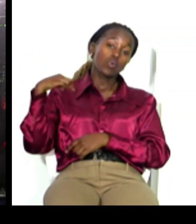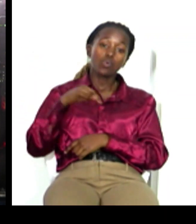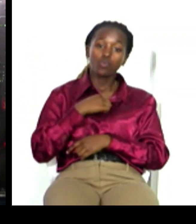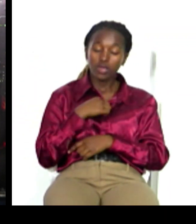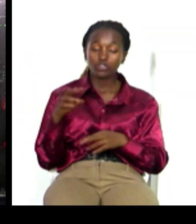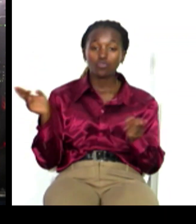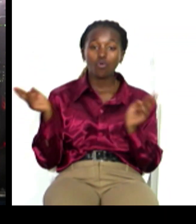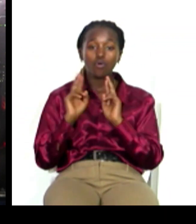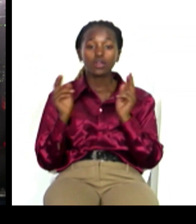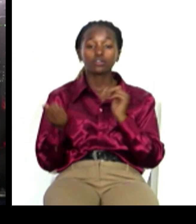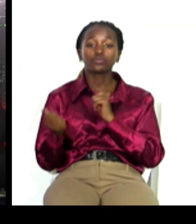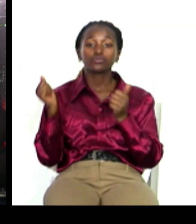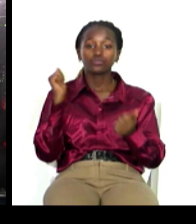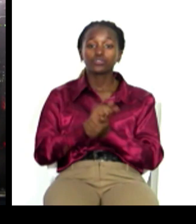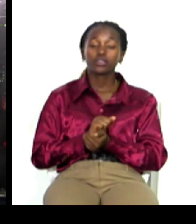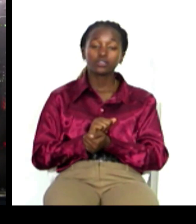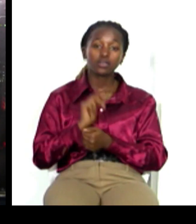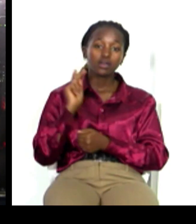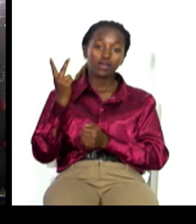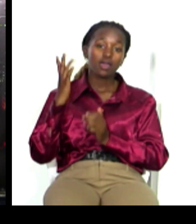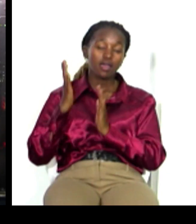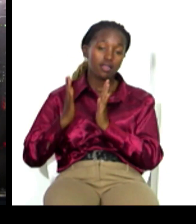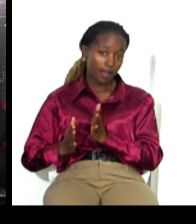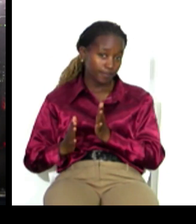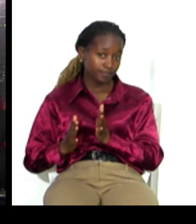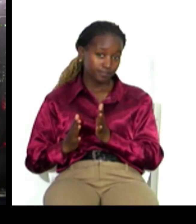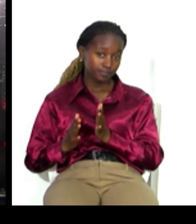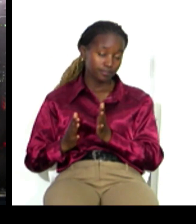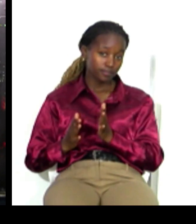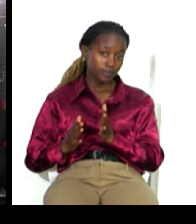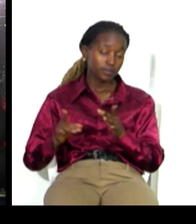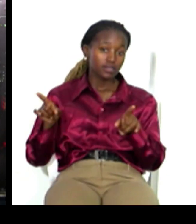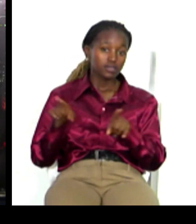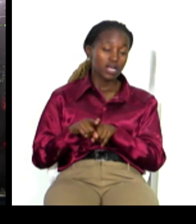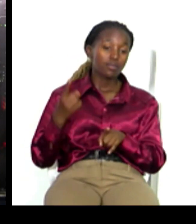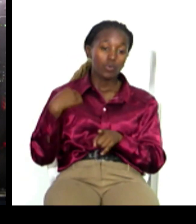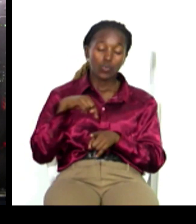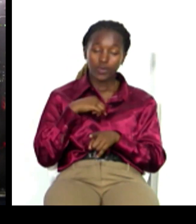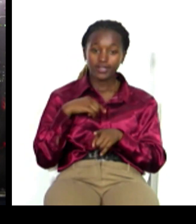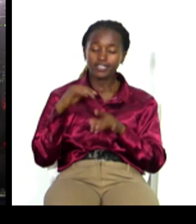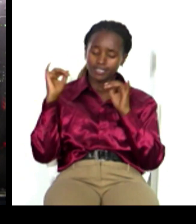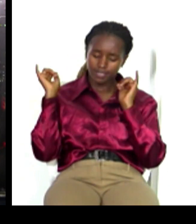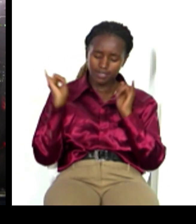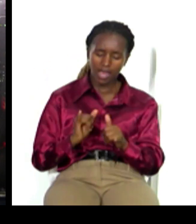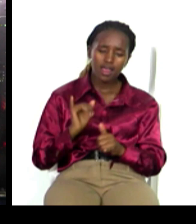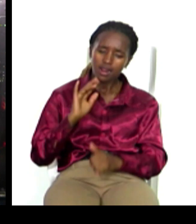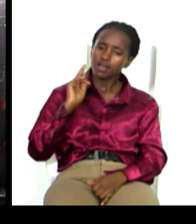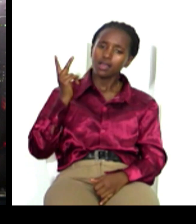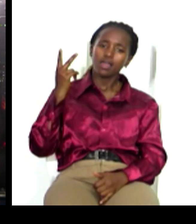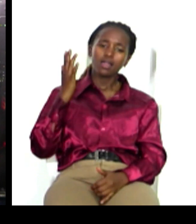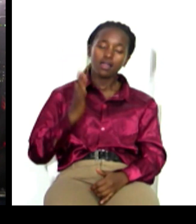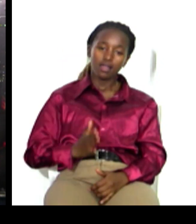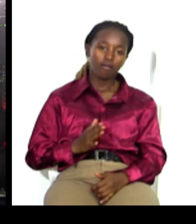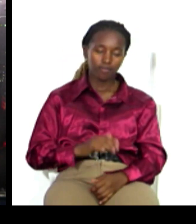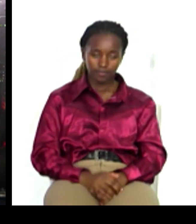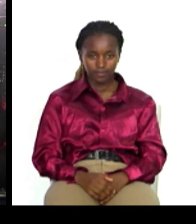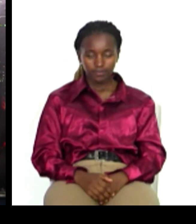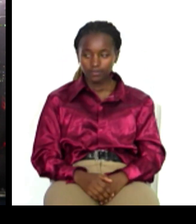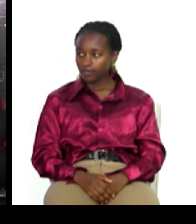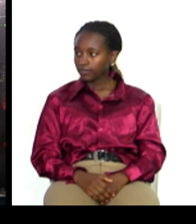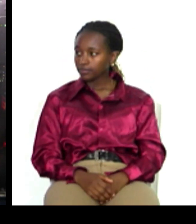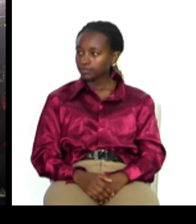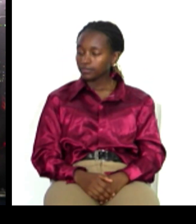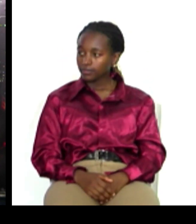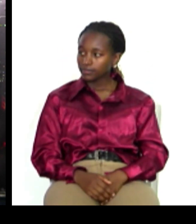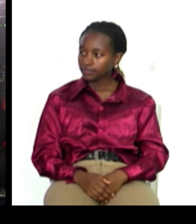to change Kenya. Okay. It is us that are going to remain here in Kenya. Please remind them I'm not a Gen Z.